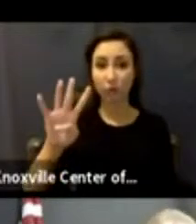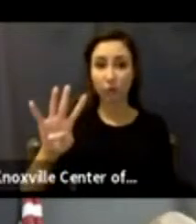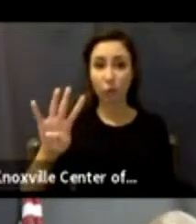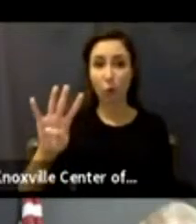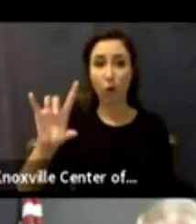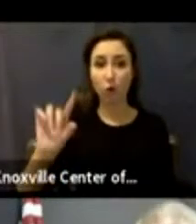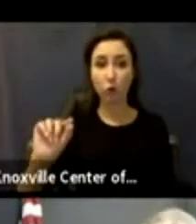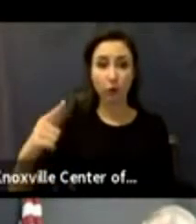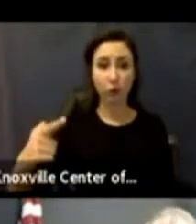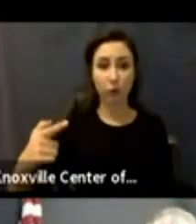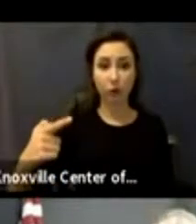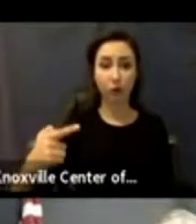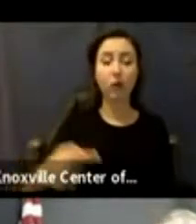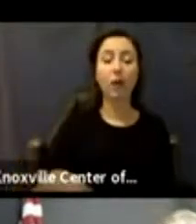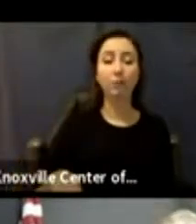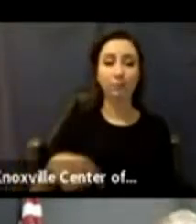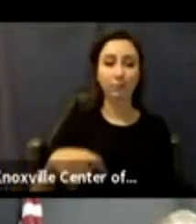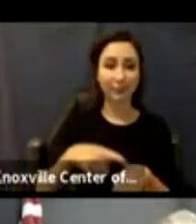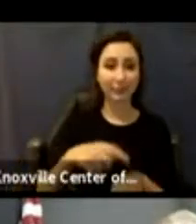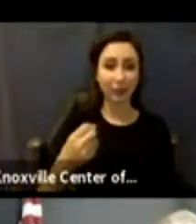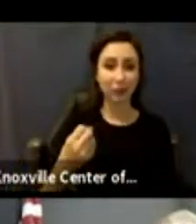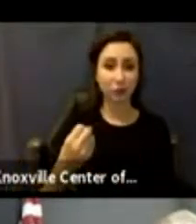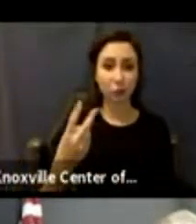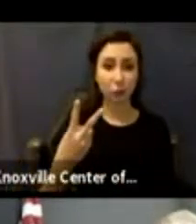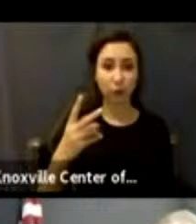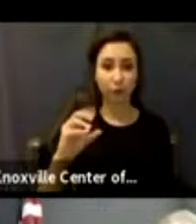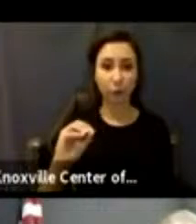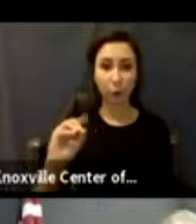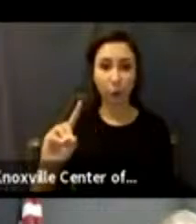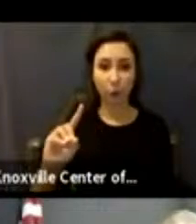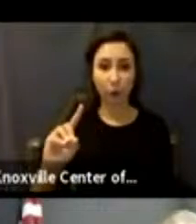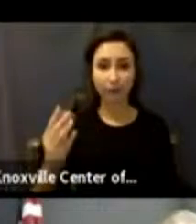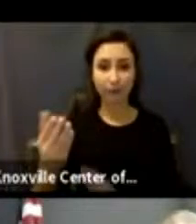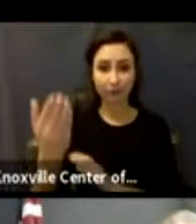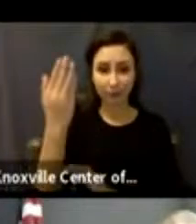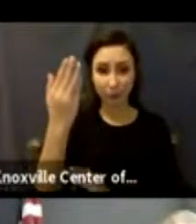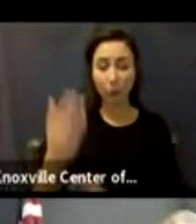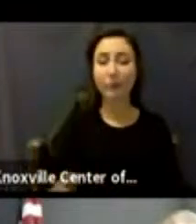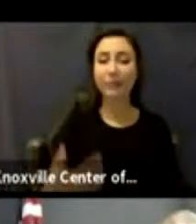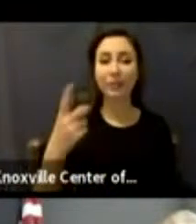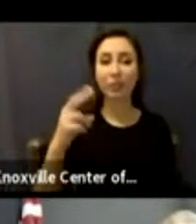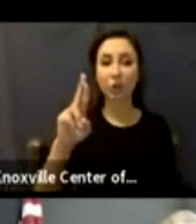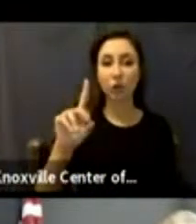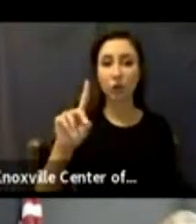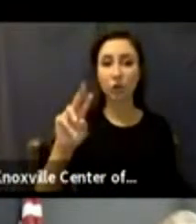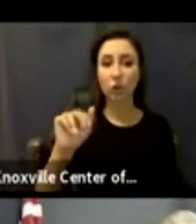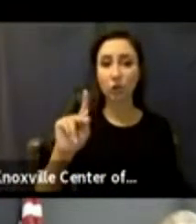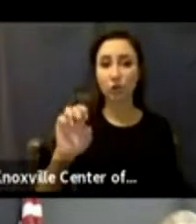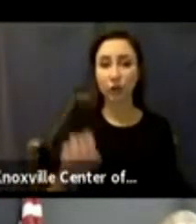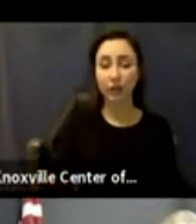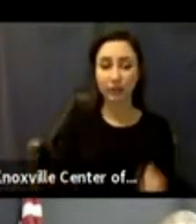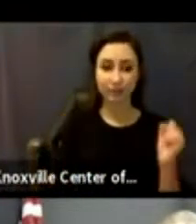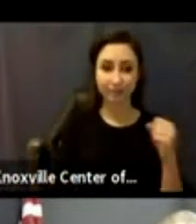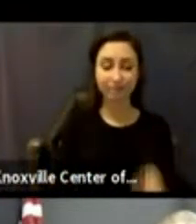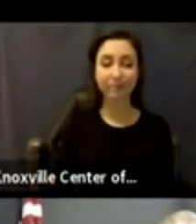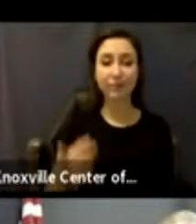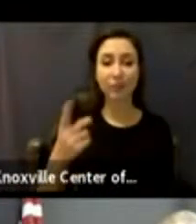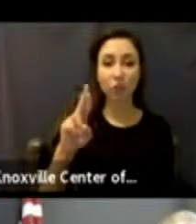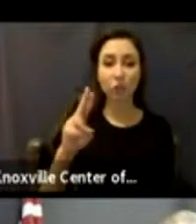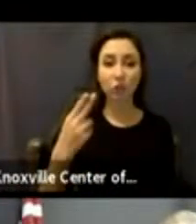2/4/2021 at 12:01 a.m. Dr. Drake, Yes. Dr.